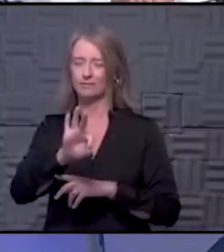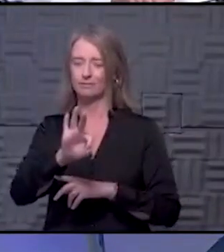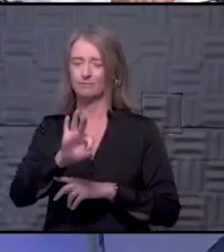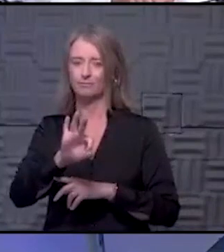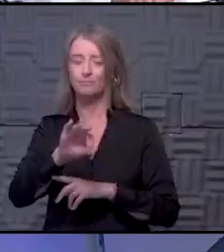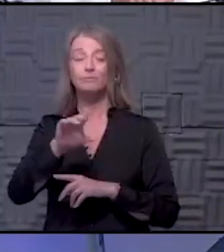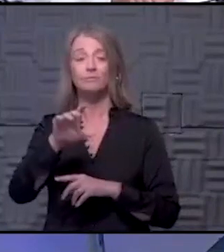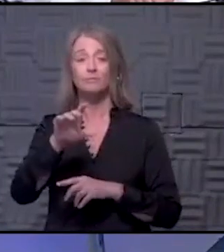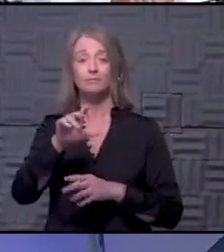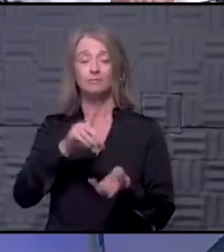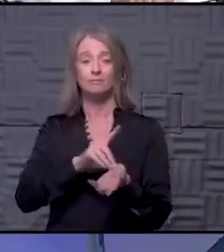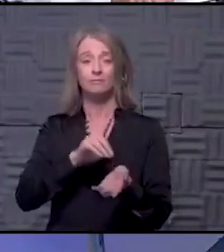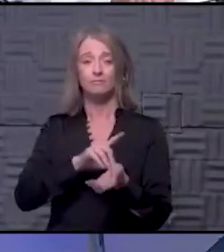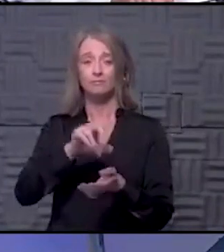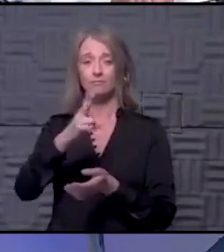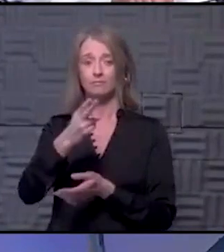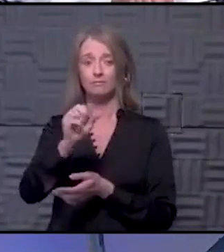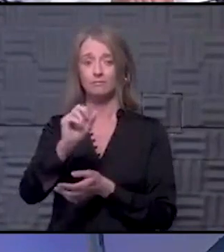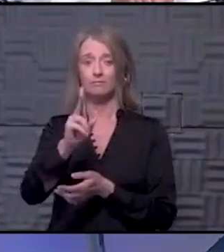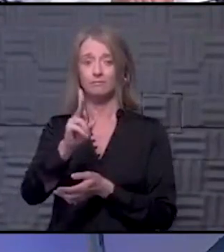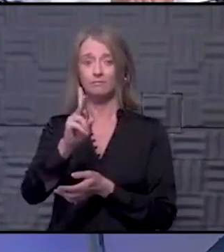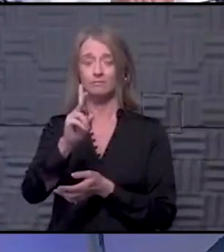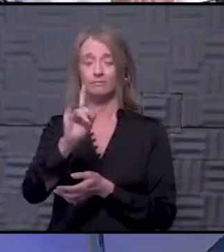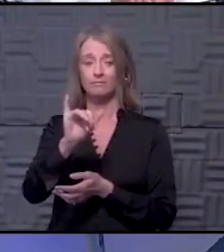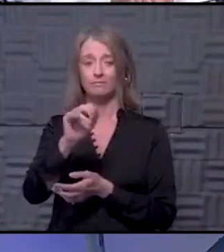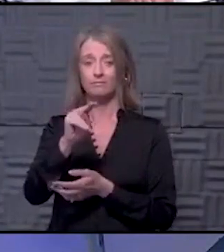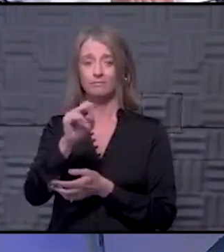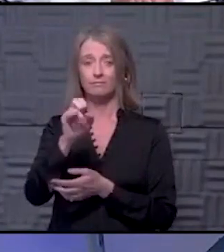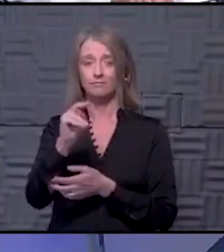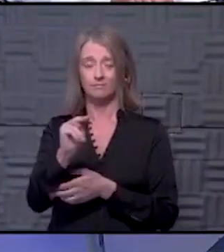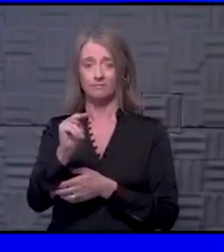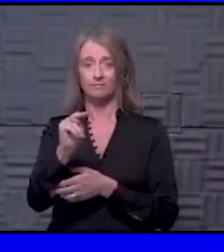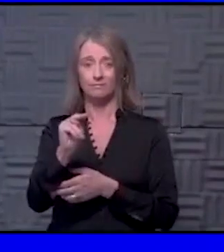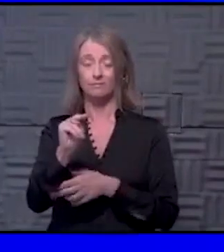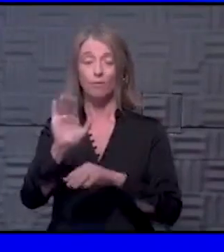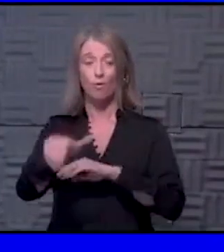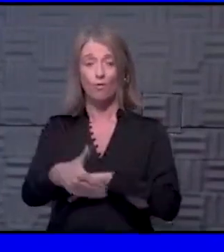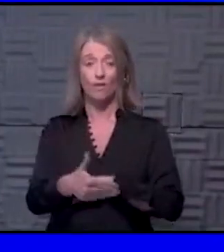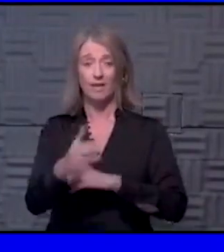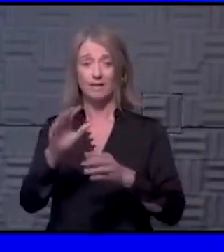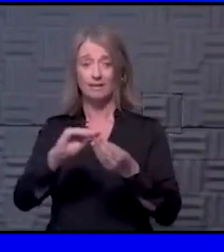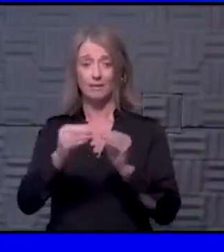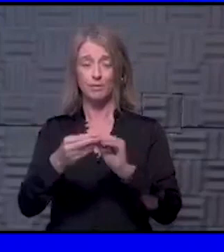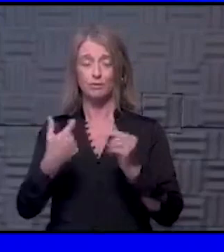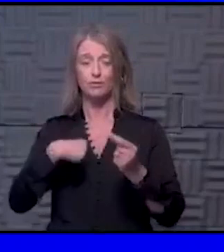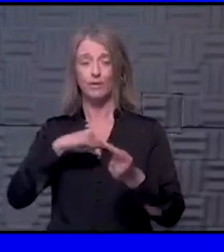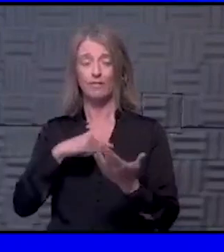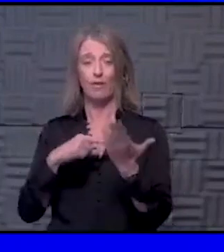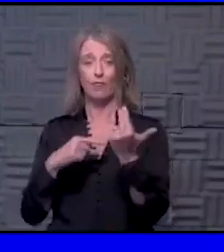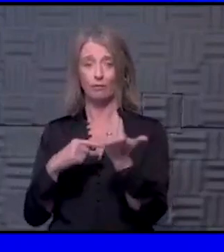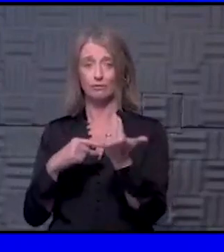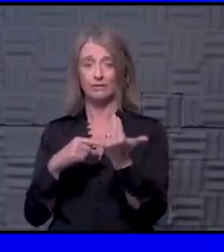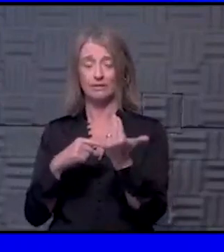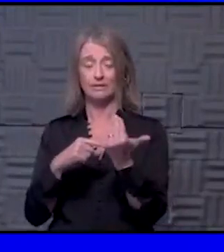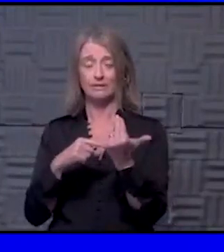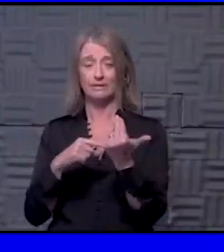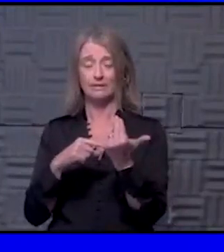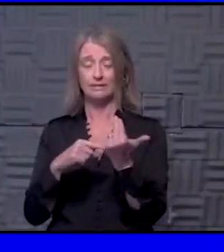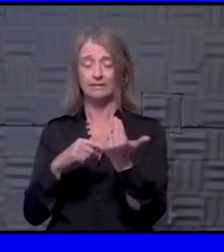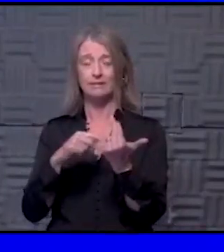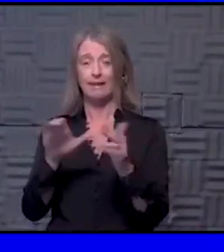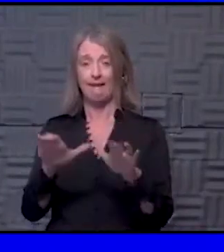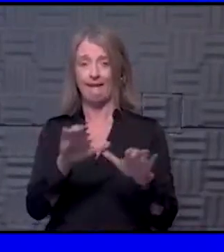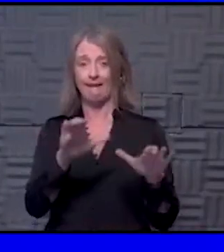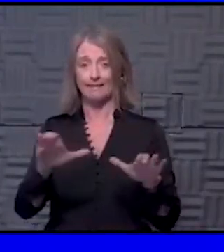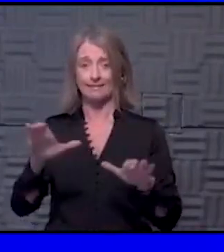Infection Prevention and Control, is here with our numbers. How did we do overnight, Dana? Yeah, we're still doing pretty good. 13 active acute infections in the